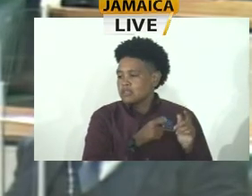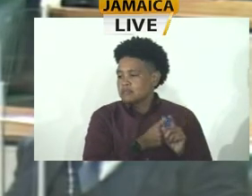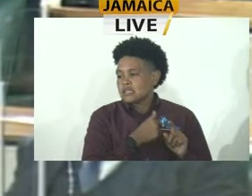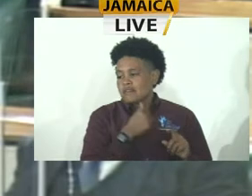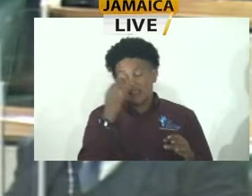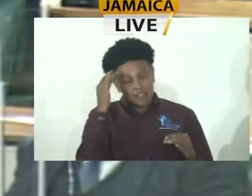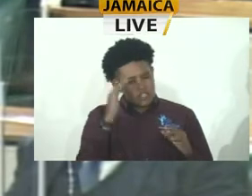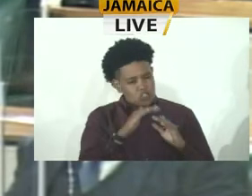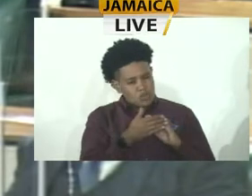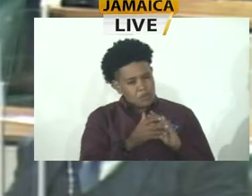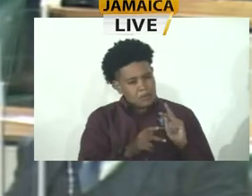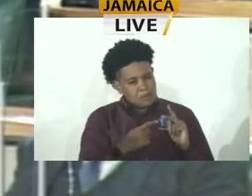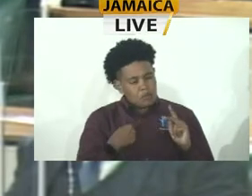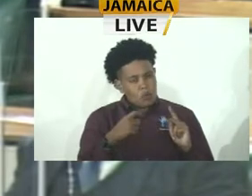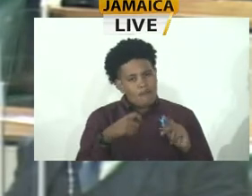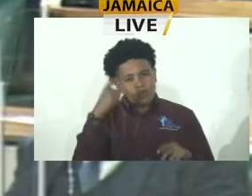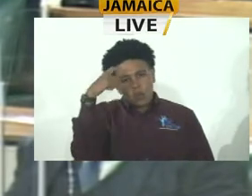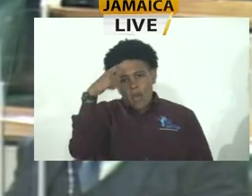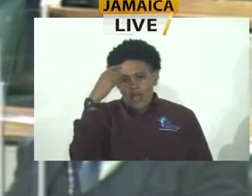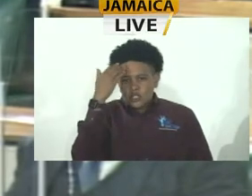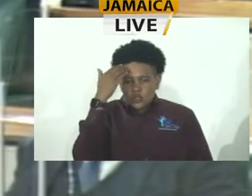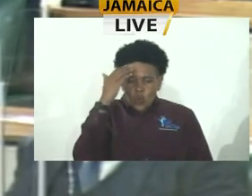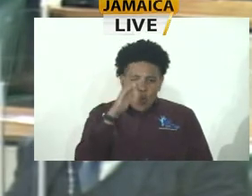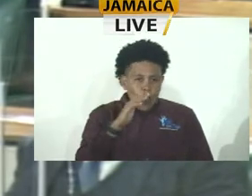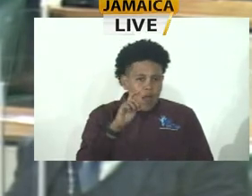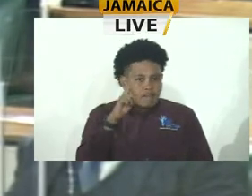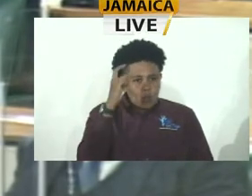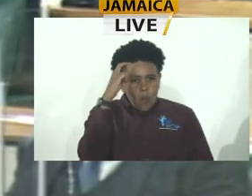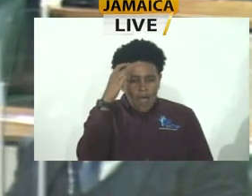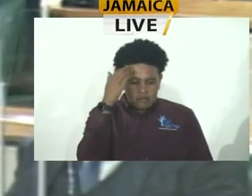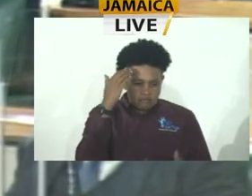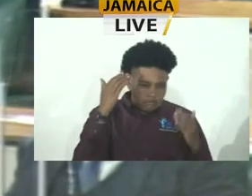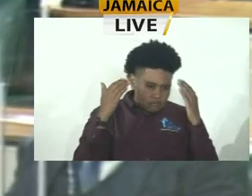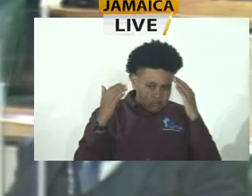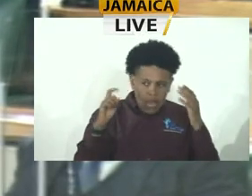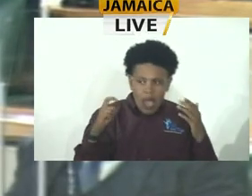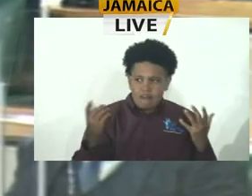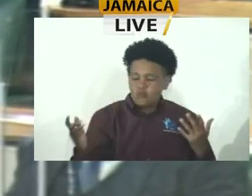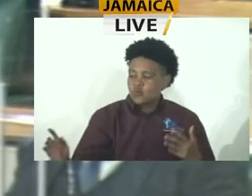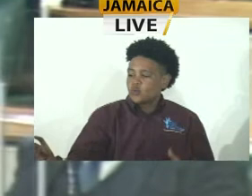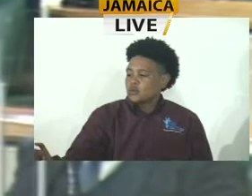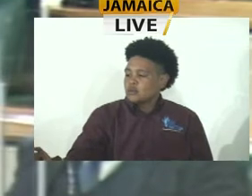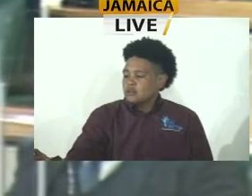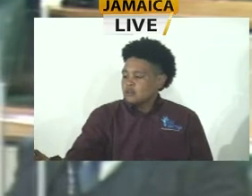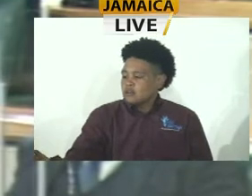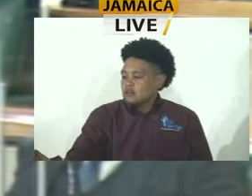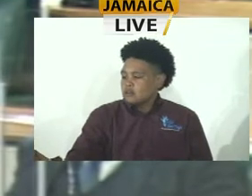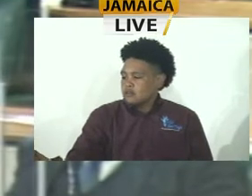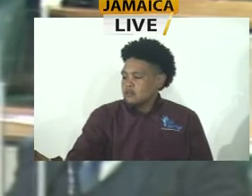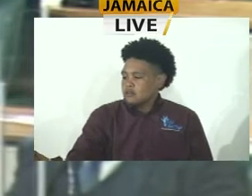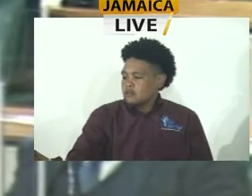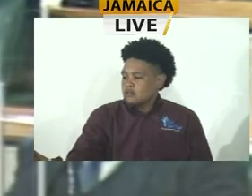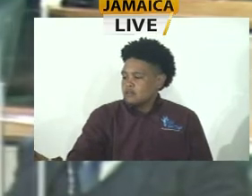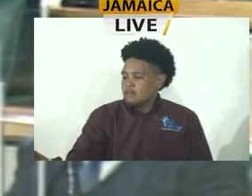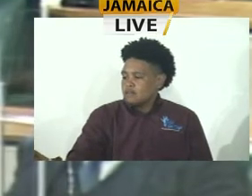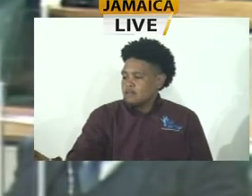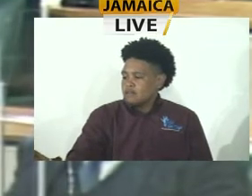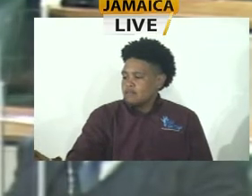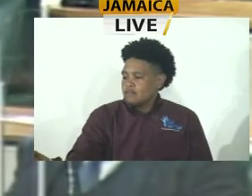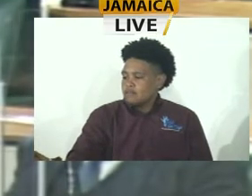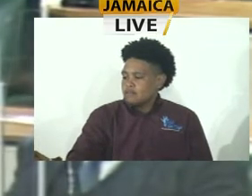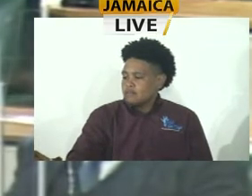jamaicans we have to be wise we have to wise up because you not only have a killer